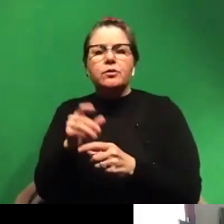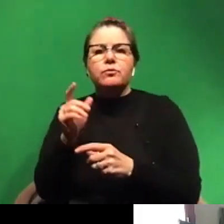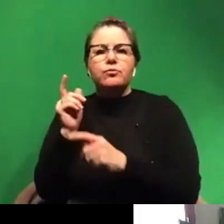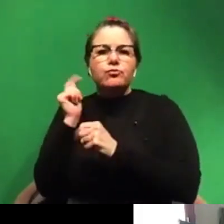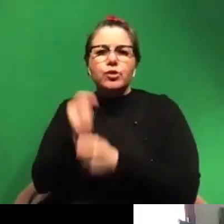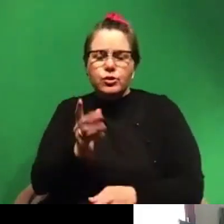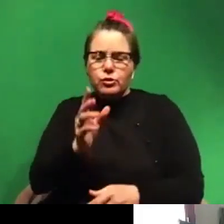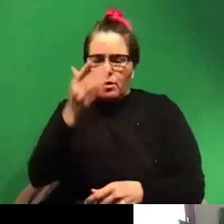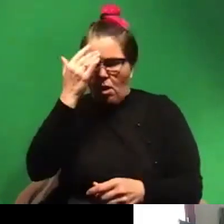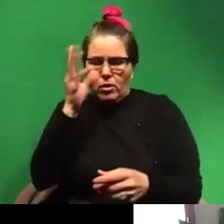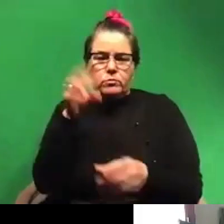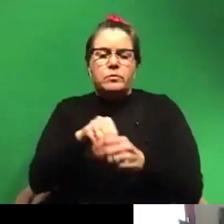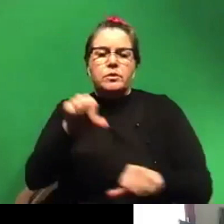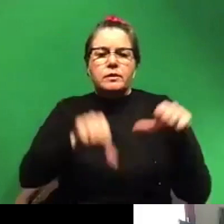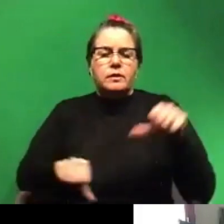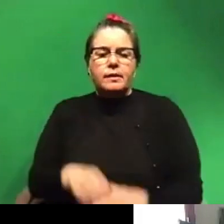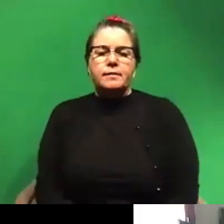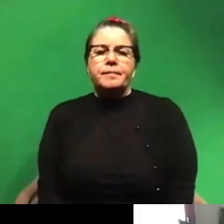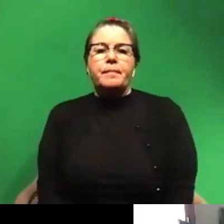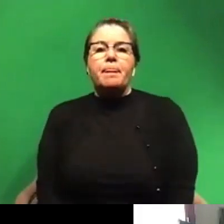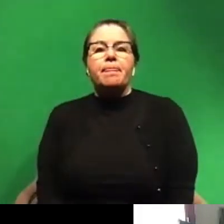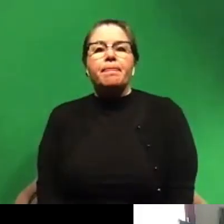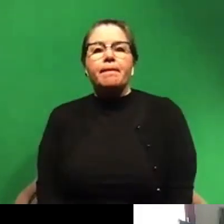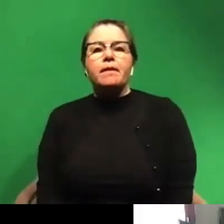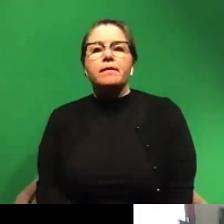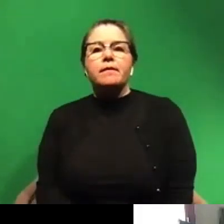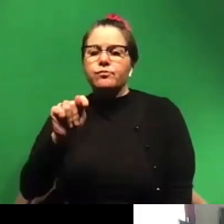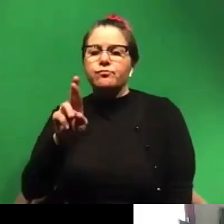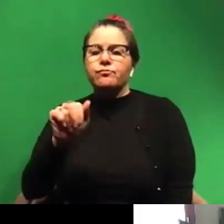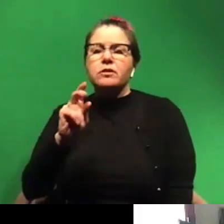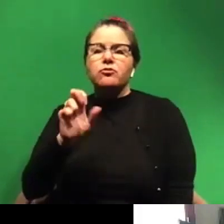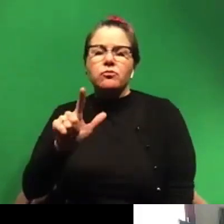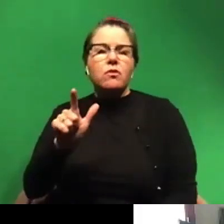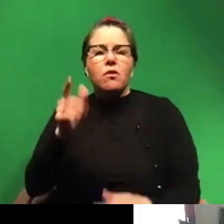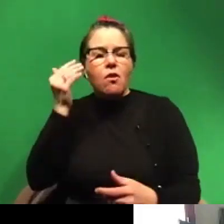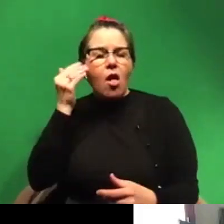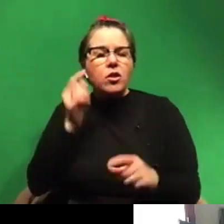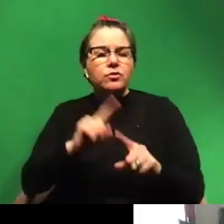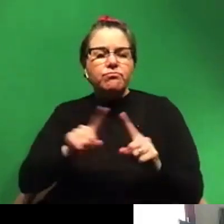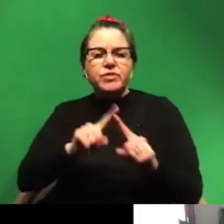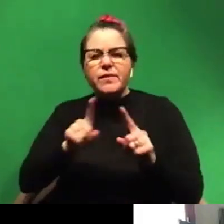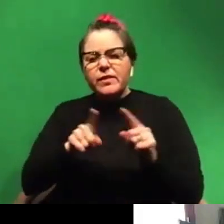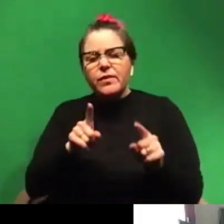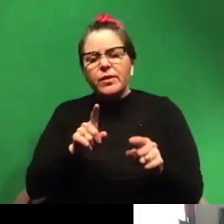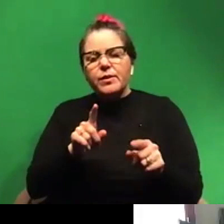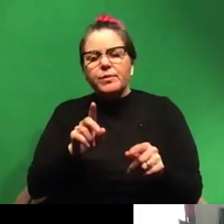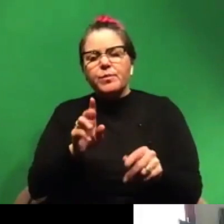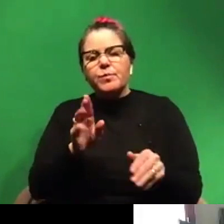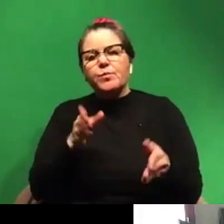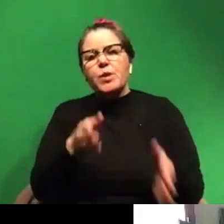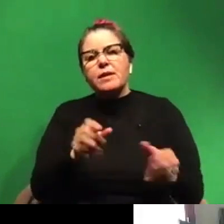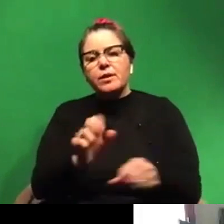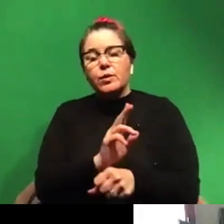And the traditional knowledge has actually been used in many different ways in science. So when you think about the different plants that